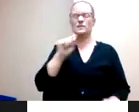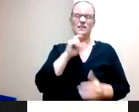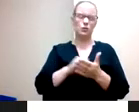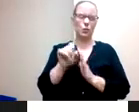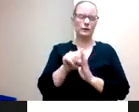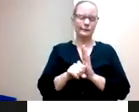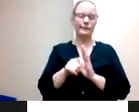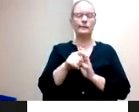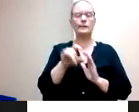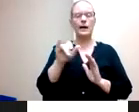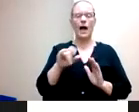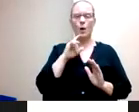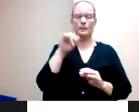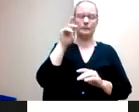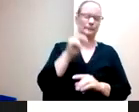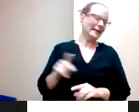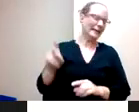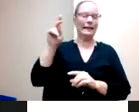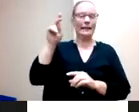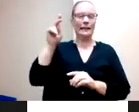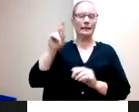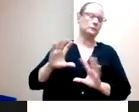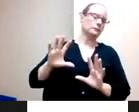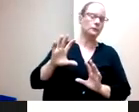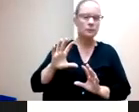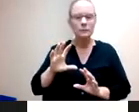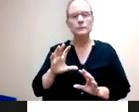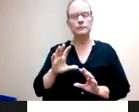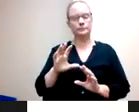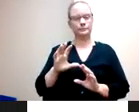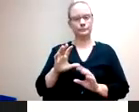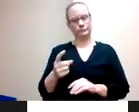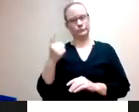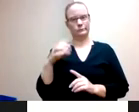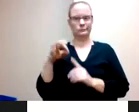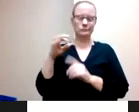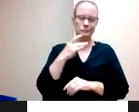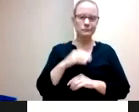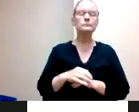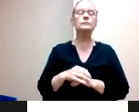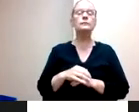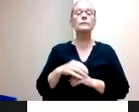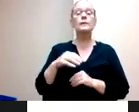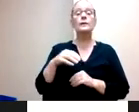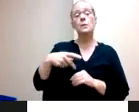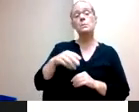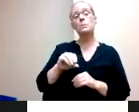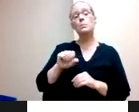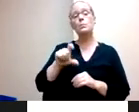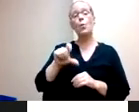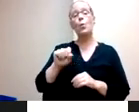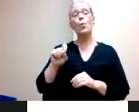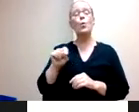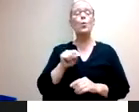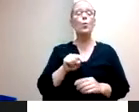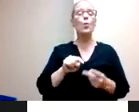deep, fluorescent pink, because there aren't any forms I can think of that color. The POLST, again, states call them either or.